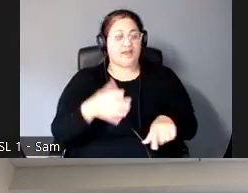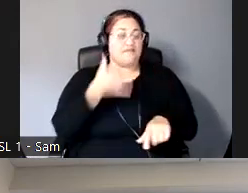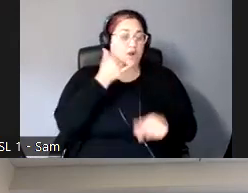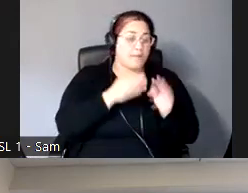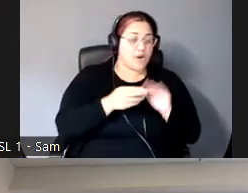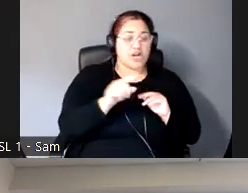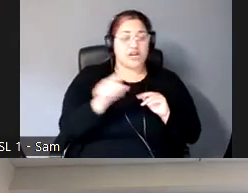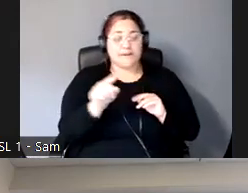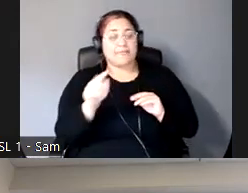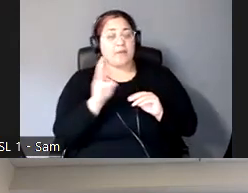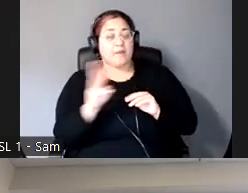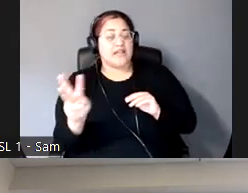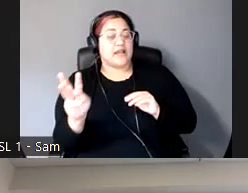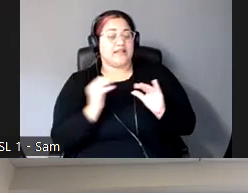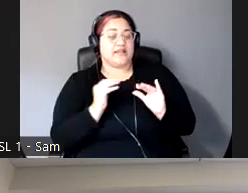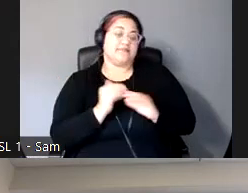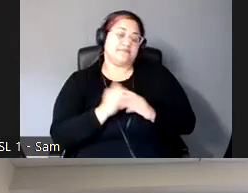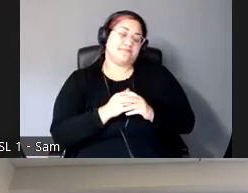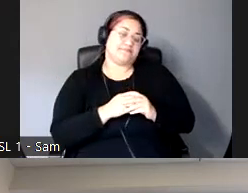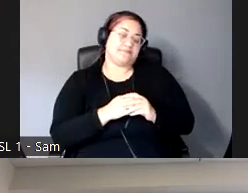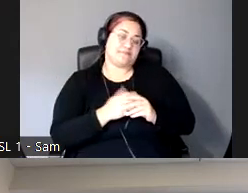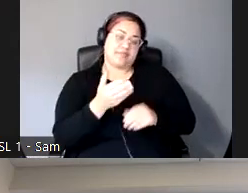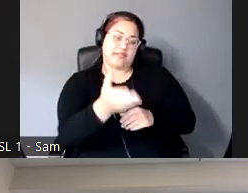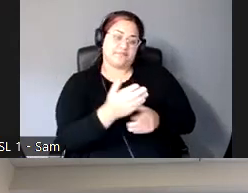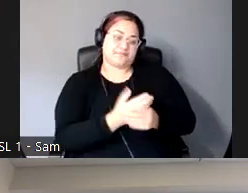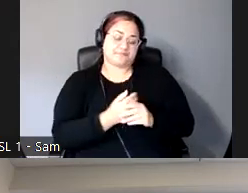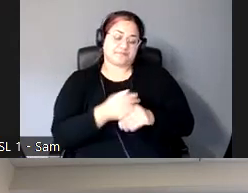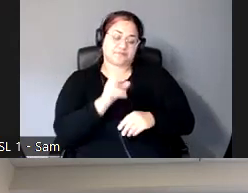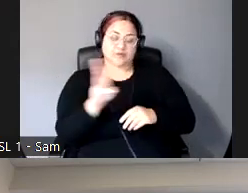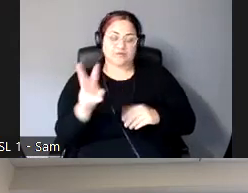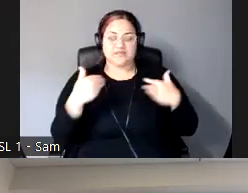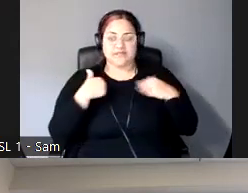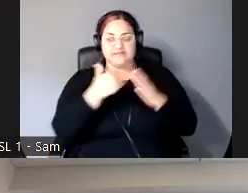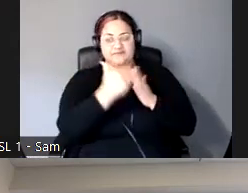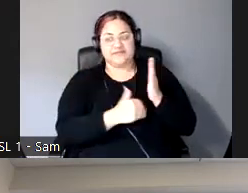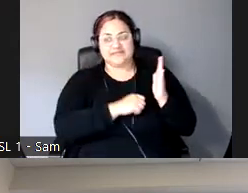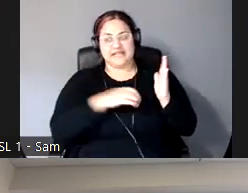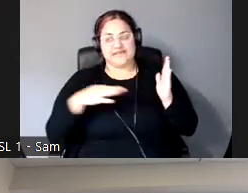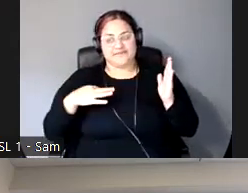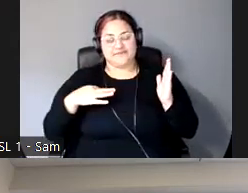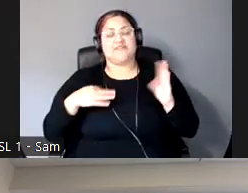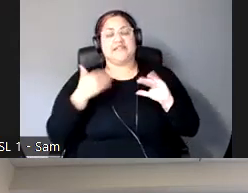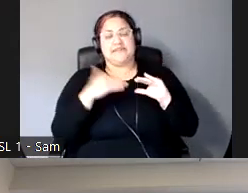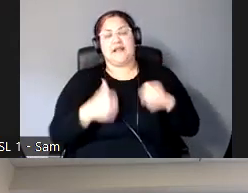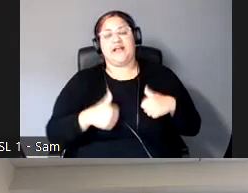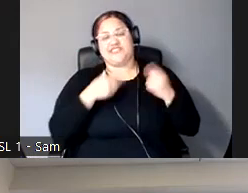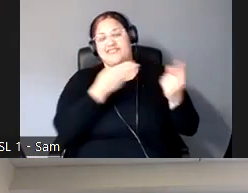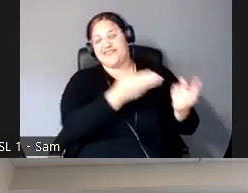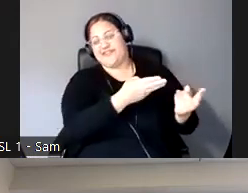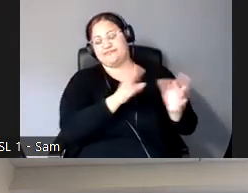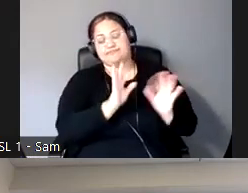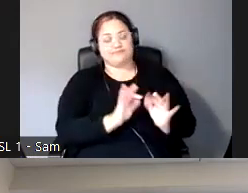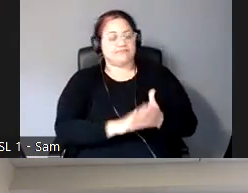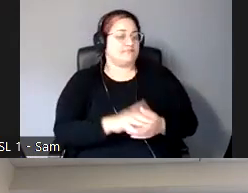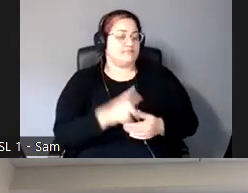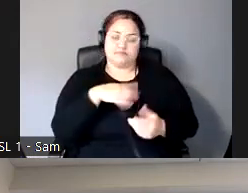email, or sorry, by our website, which has all emails for all our staff as well. And we'd be more than pleased to assist